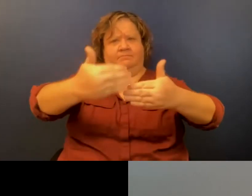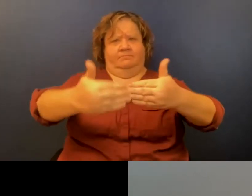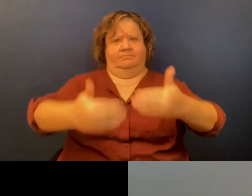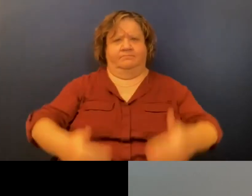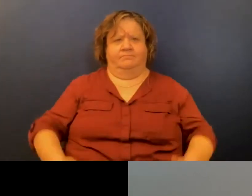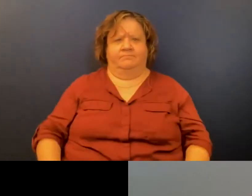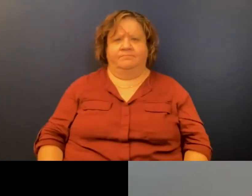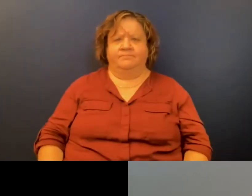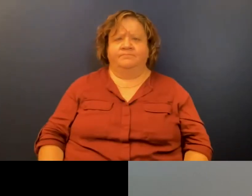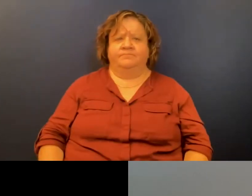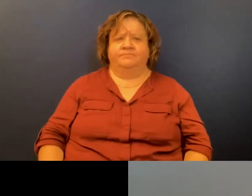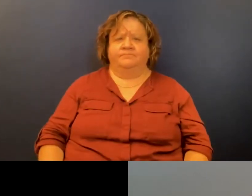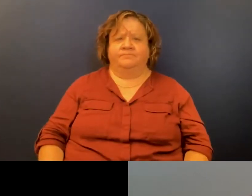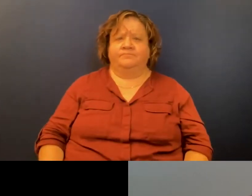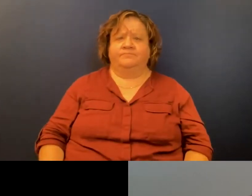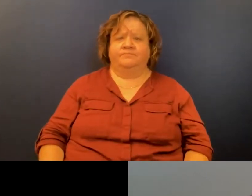Nefertiti is responsible